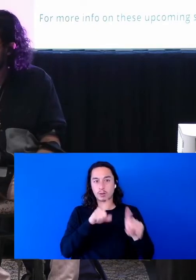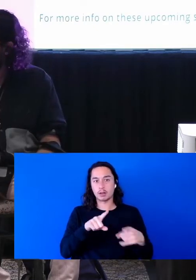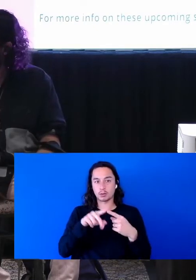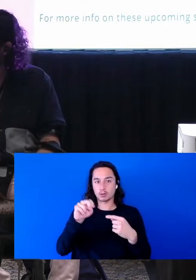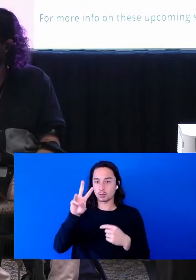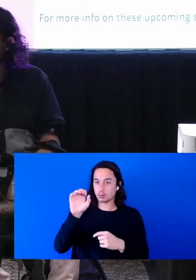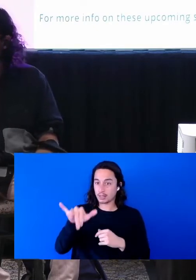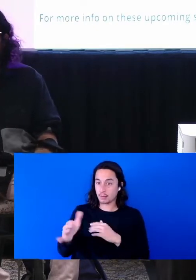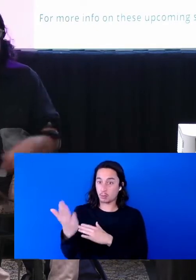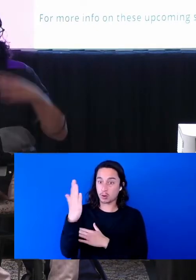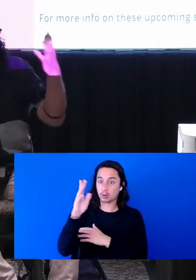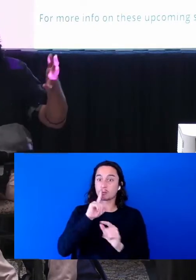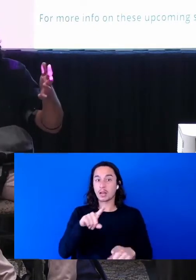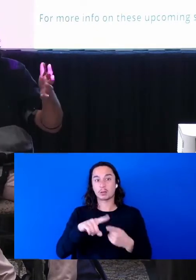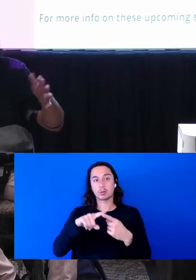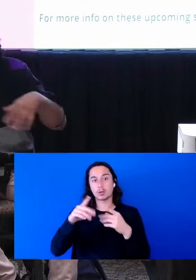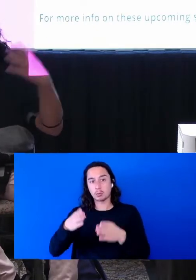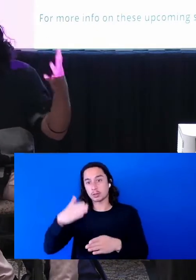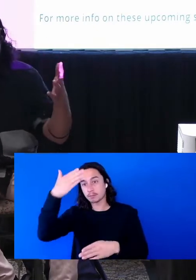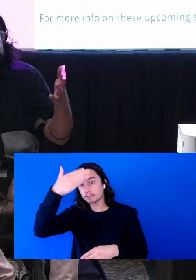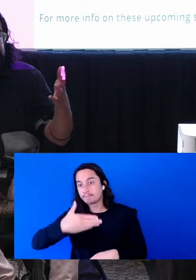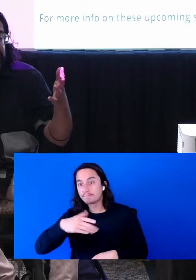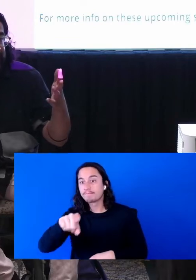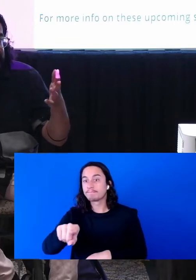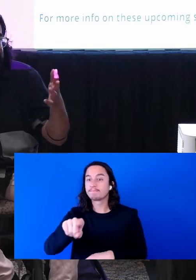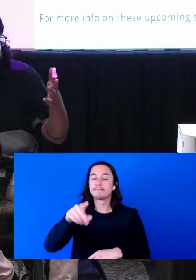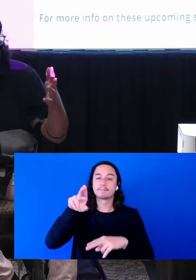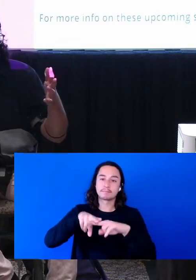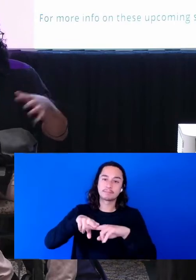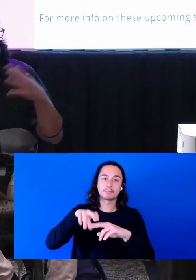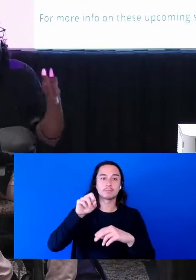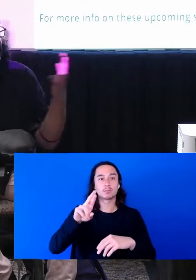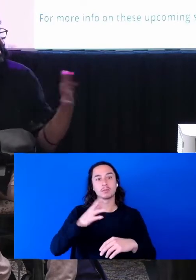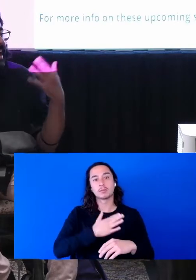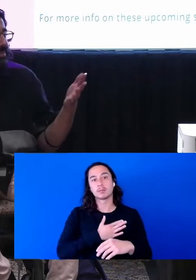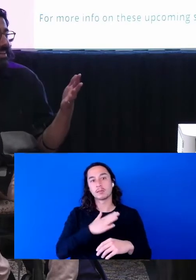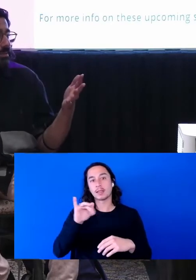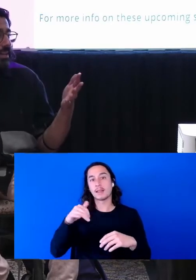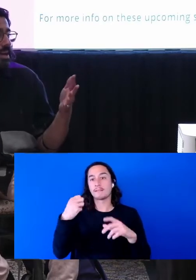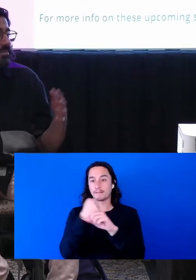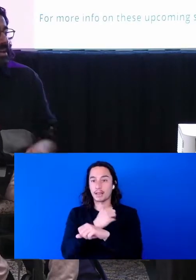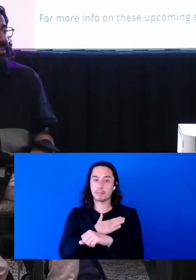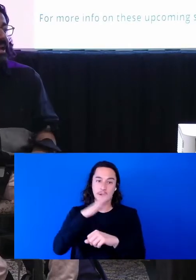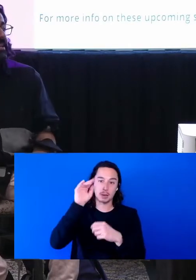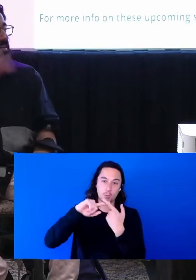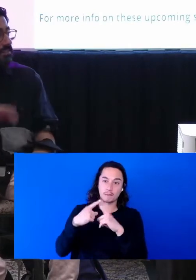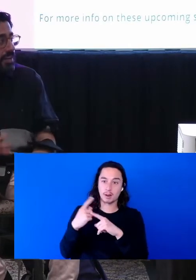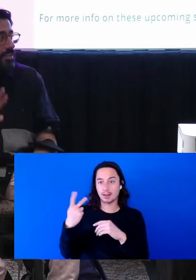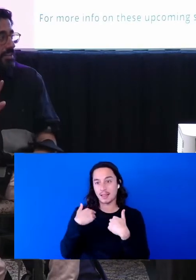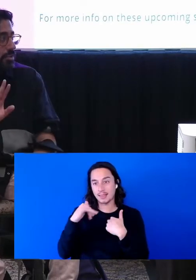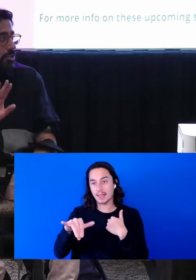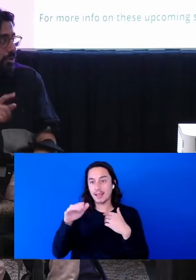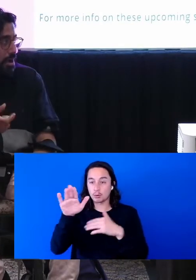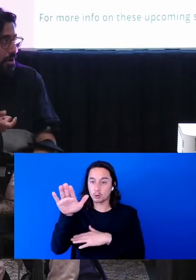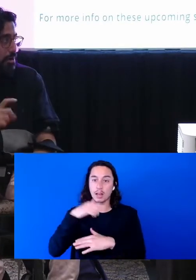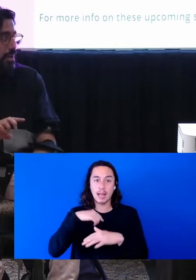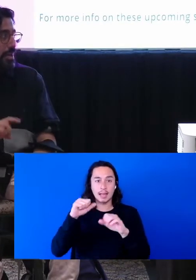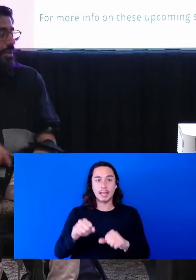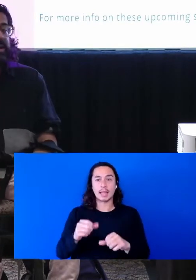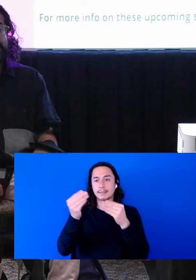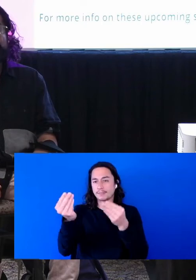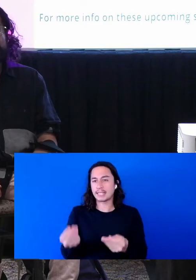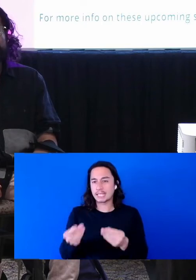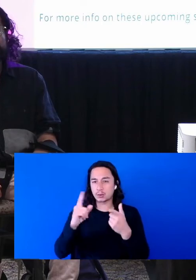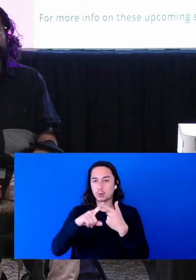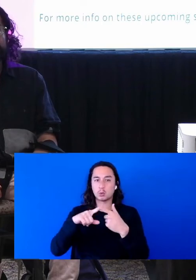react to the person sitting in front of me, I'm able to react to like the fight my boyfriend and I had that afternoon, or whatever is happening in my life, that can get fed into the show.